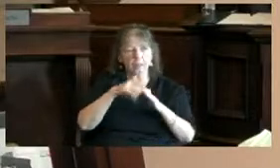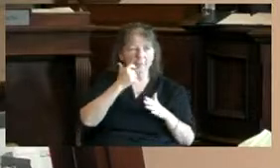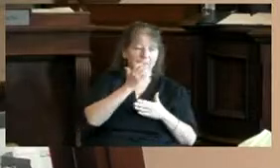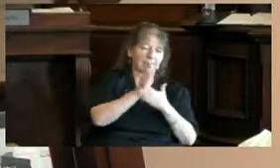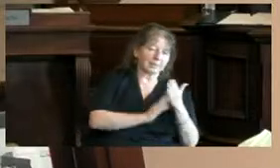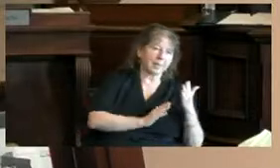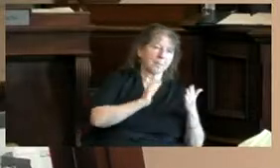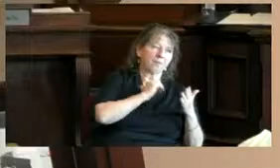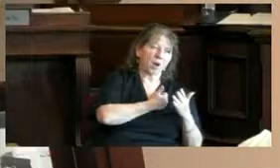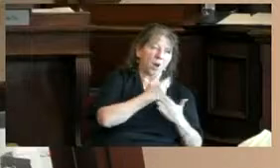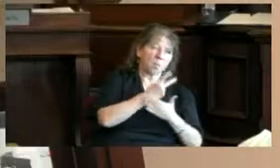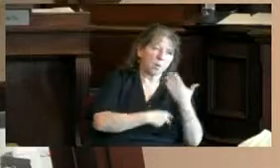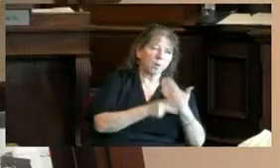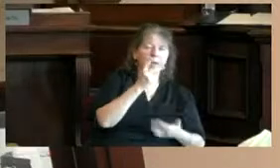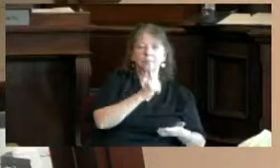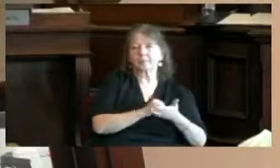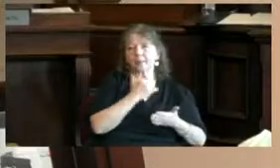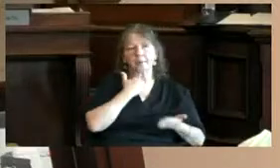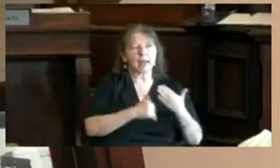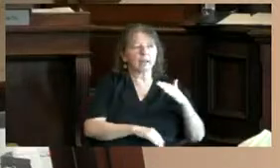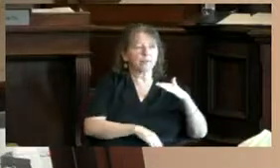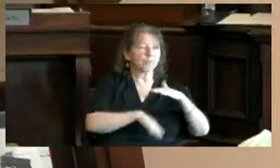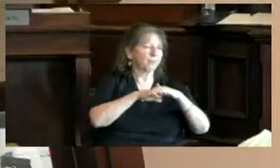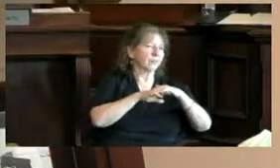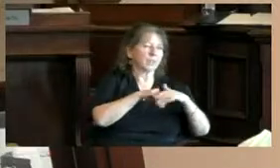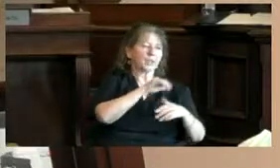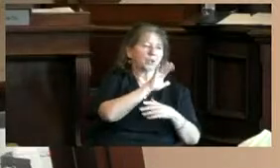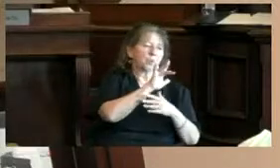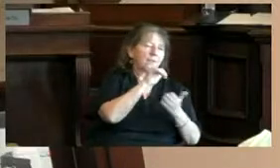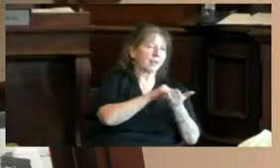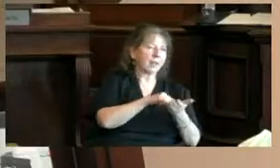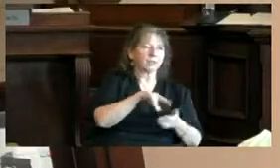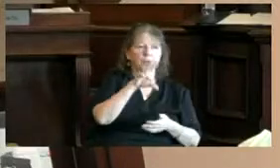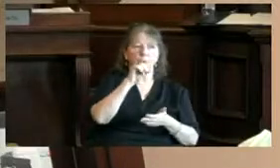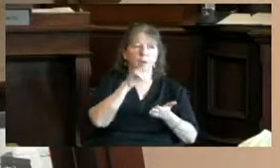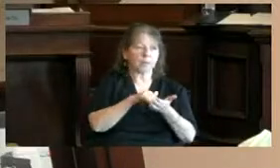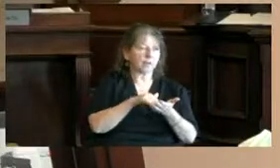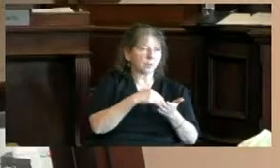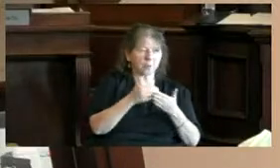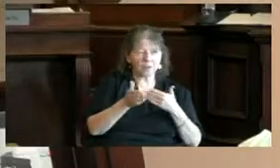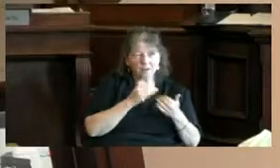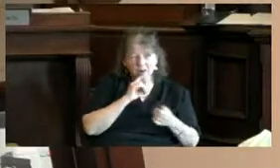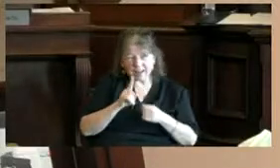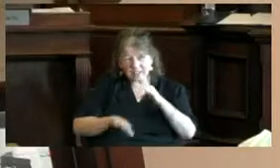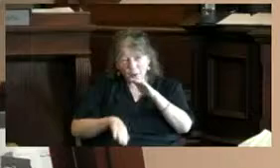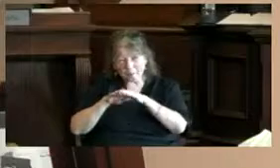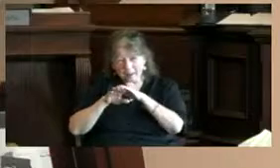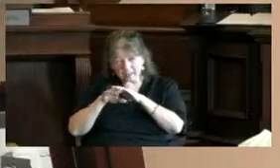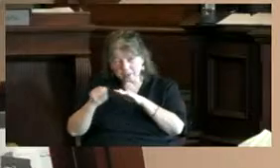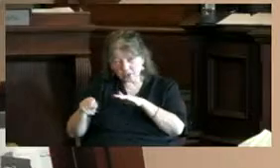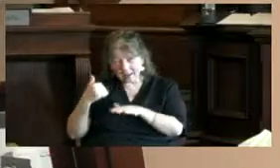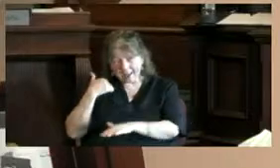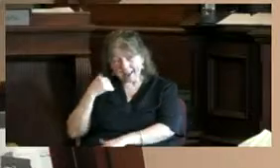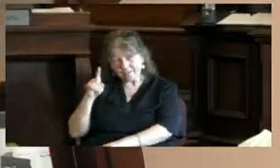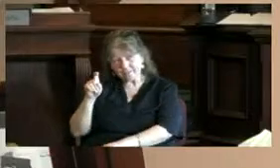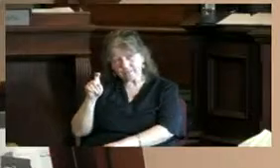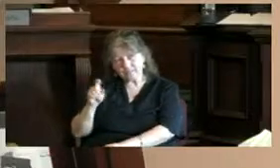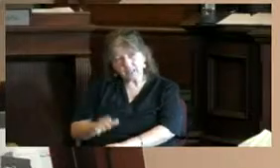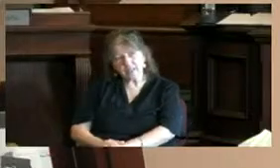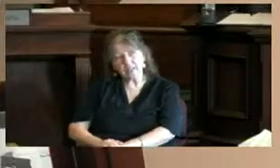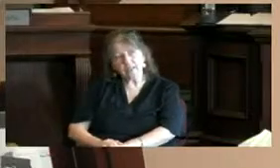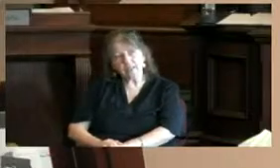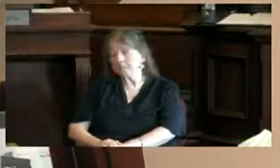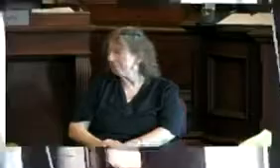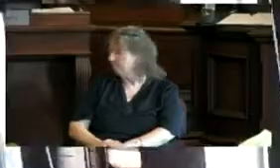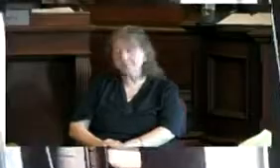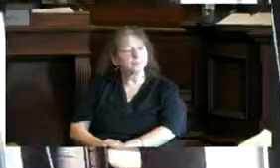have a $25,000 or a $30,000. So there's numbers that equate to what the maximum is. Does this program have limitations like that?